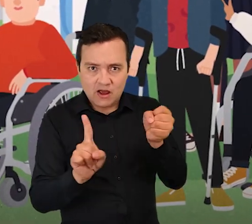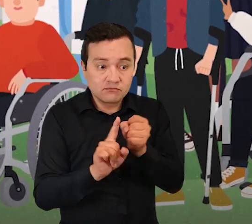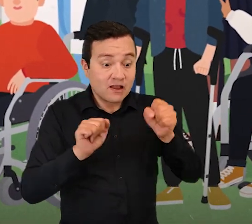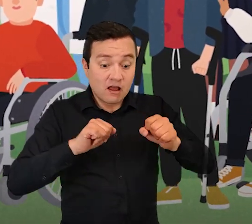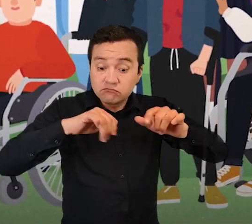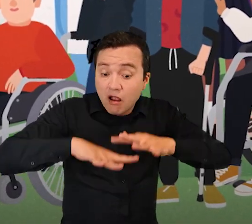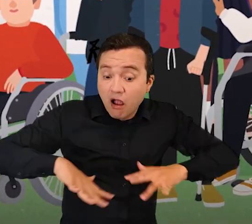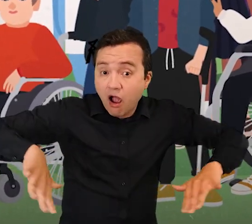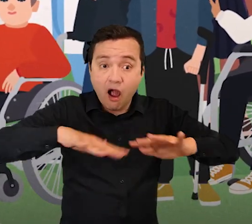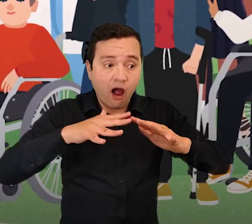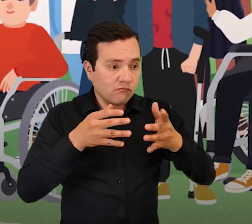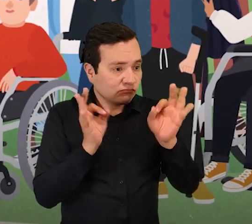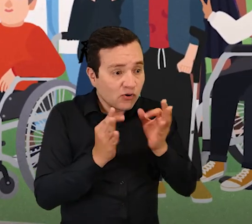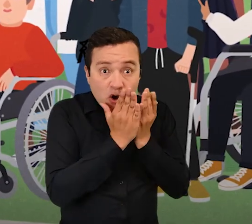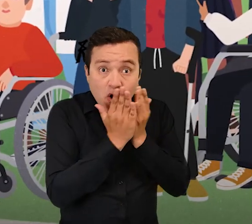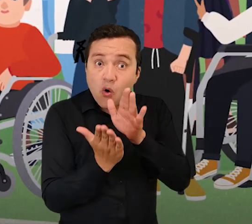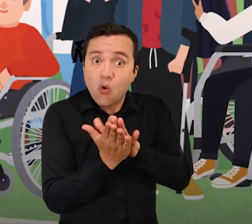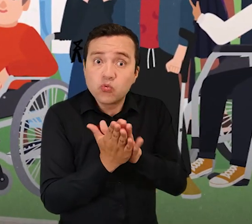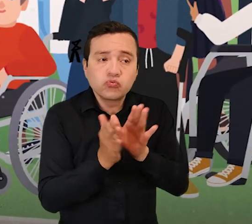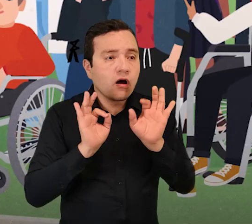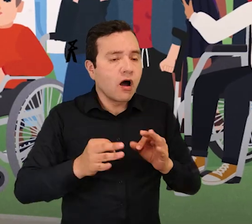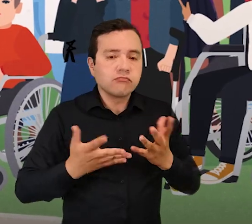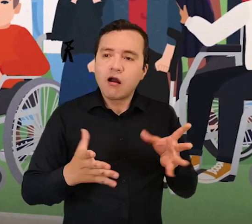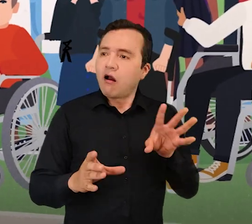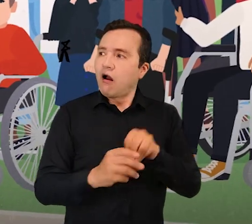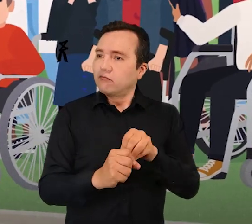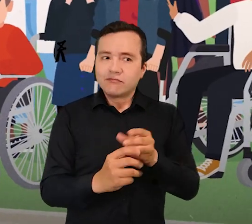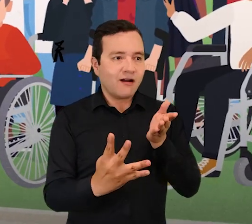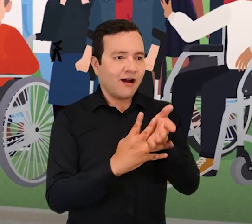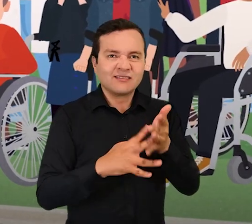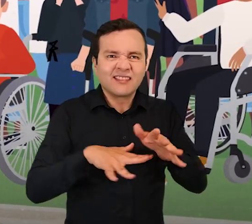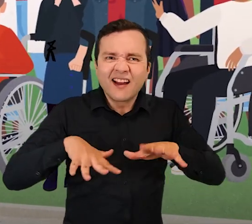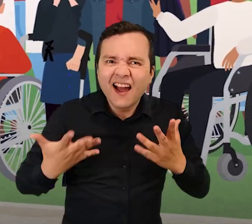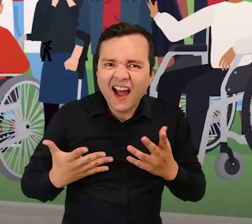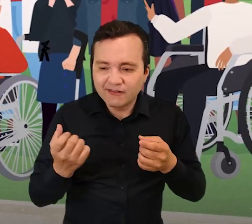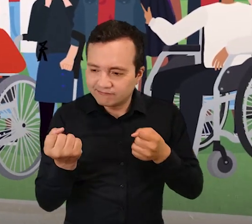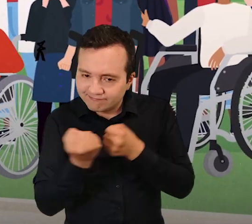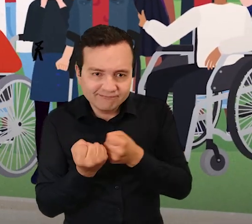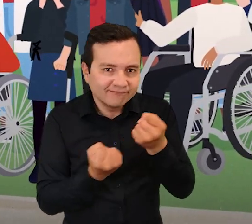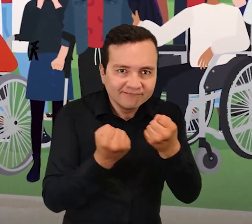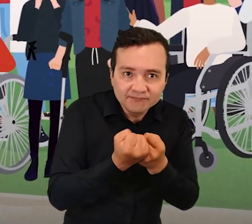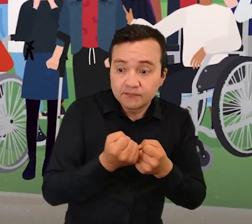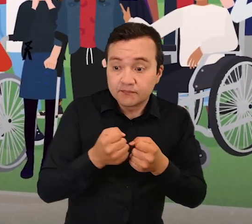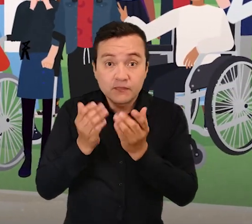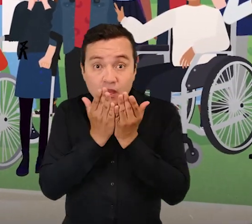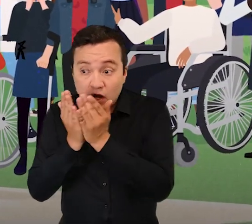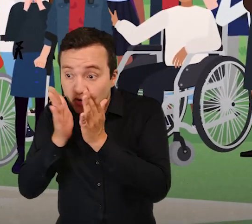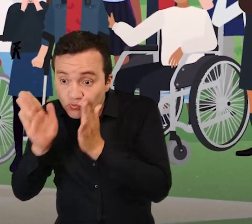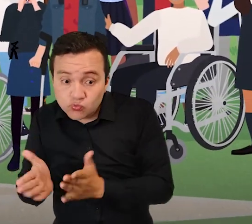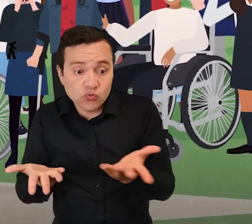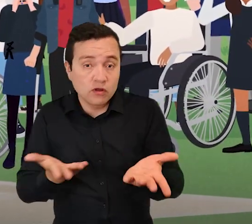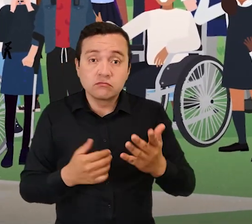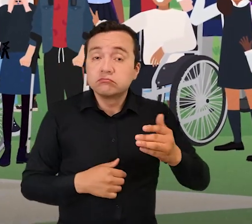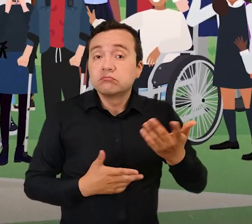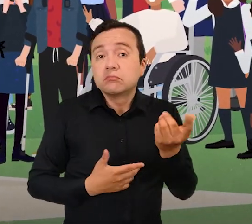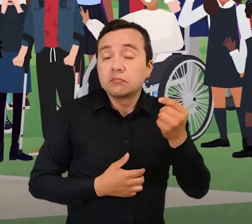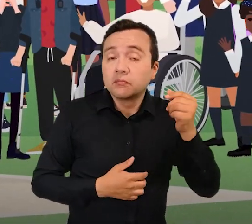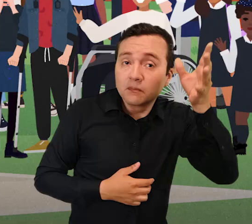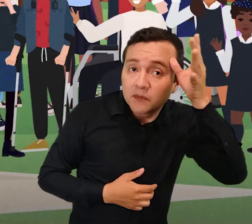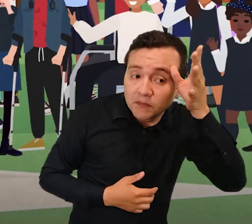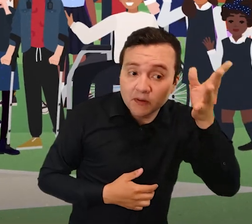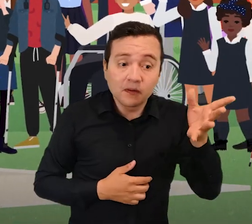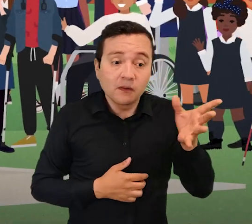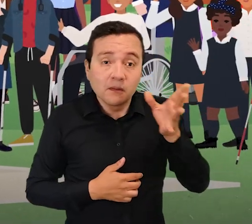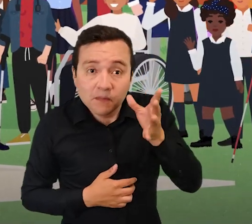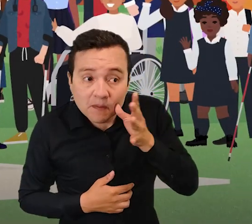and accessible educational environment based on the collaborative work of the student community, teachers, parents,